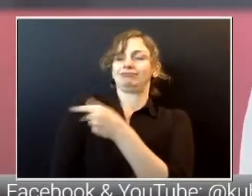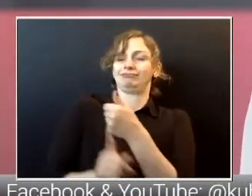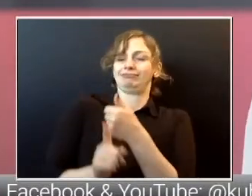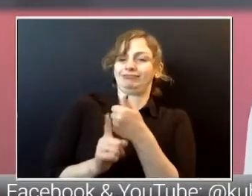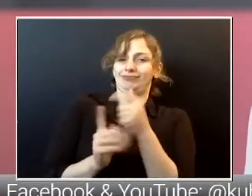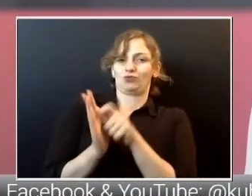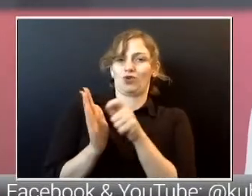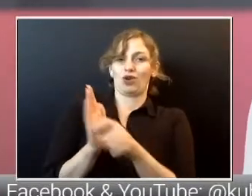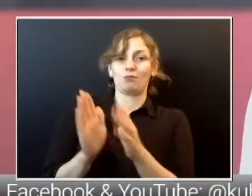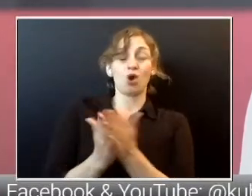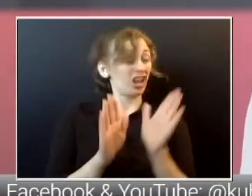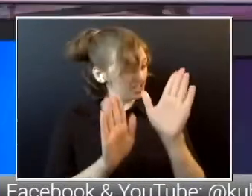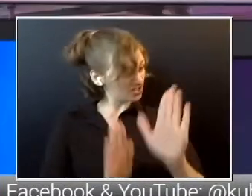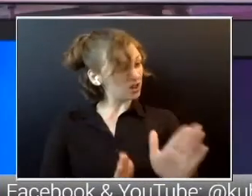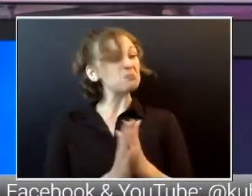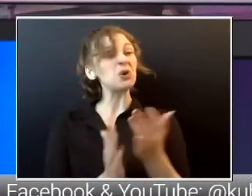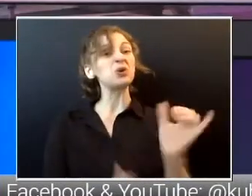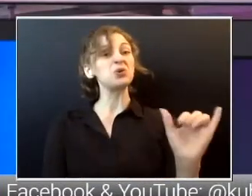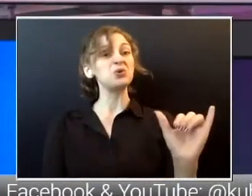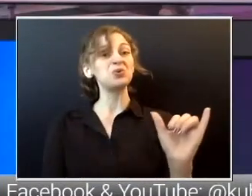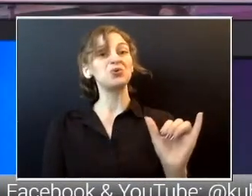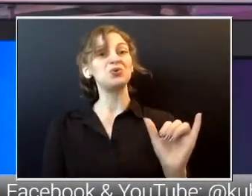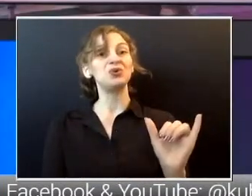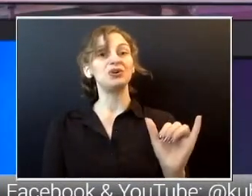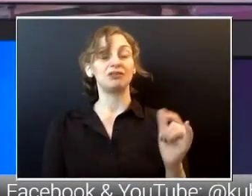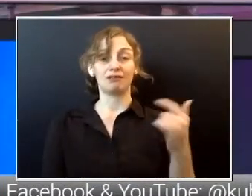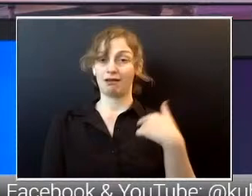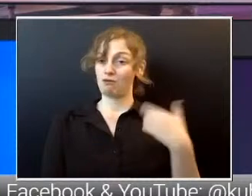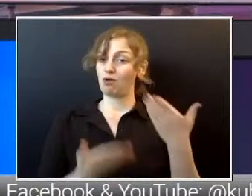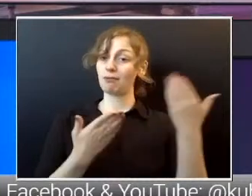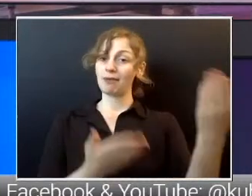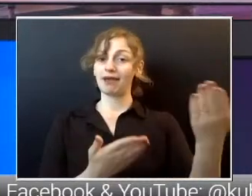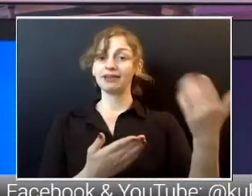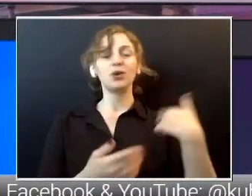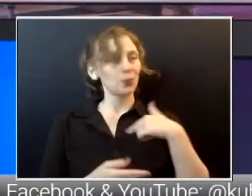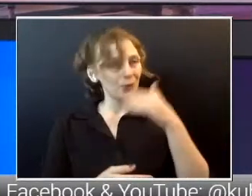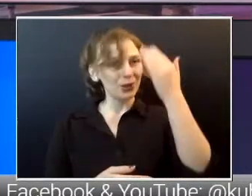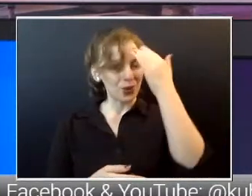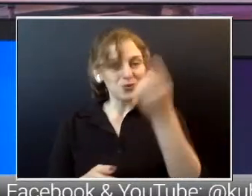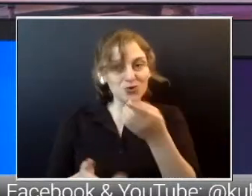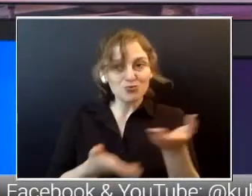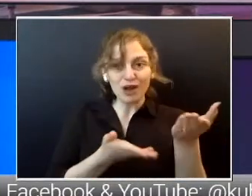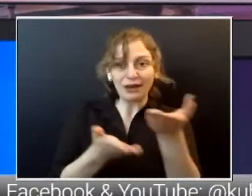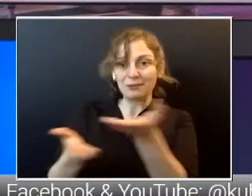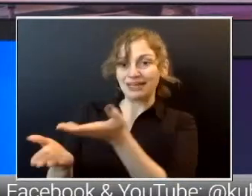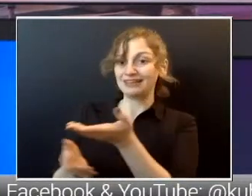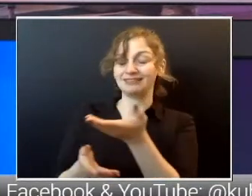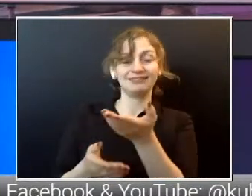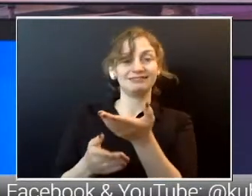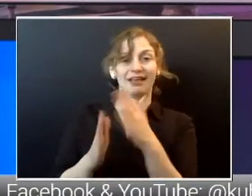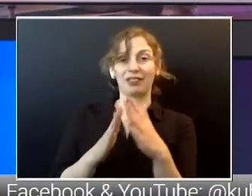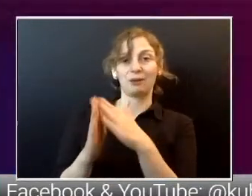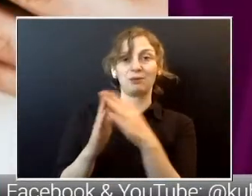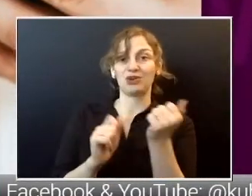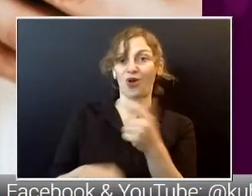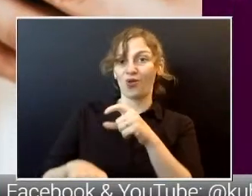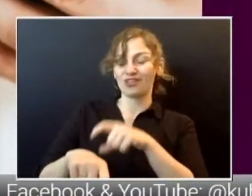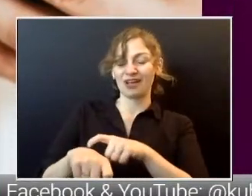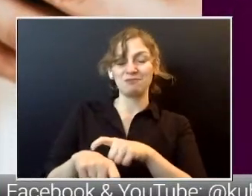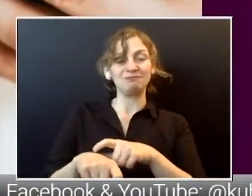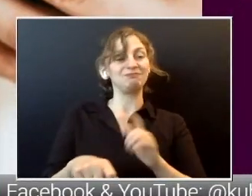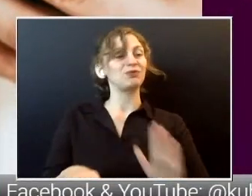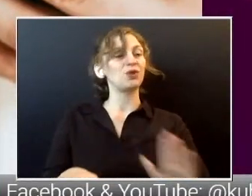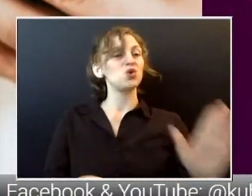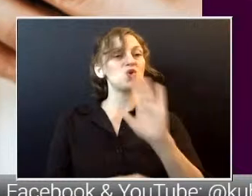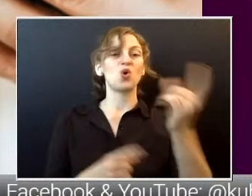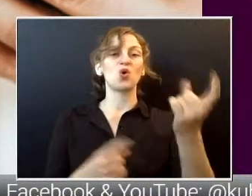recommend it. We know you recommend it to patients and people that you know in the community. I do. We love getting your questions answered. We know we have